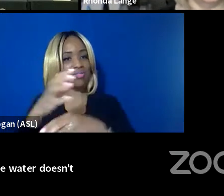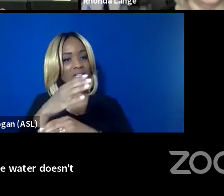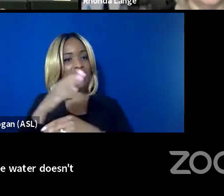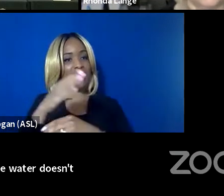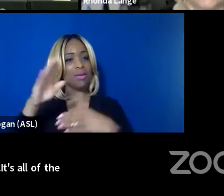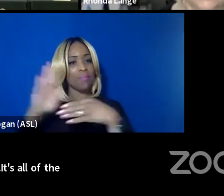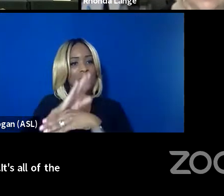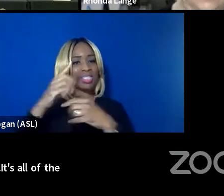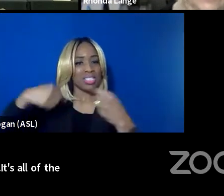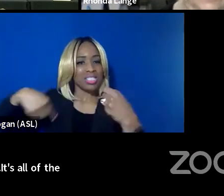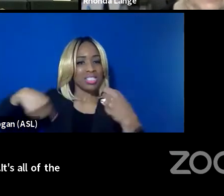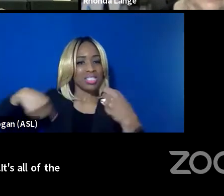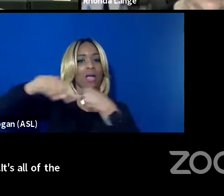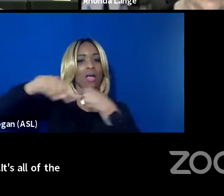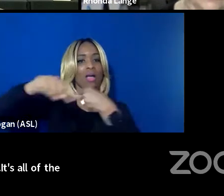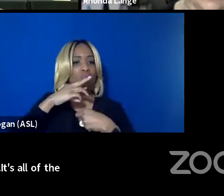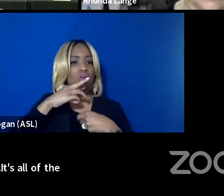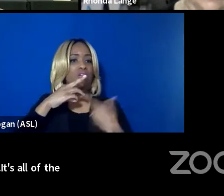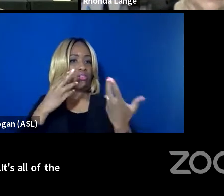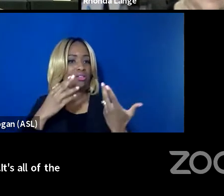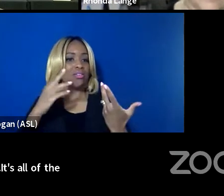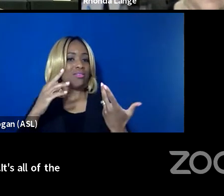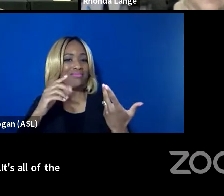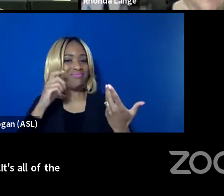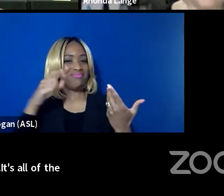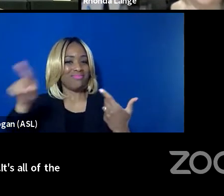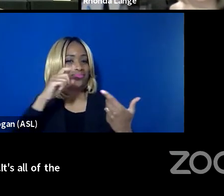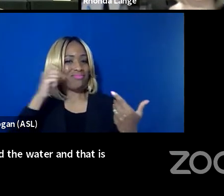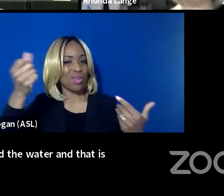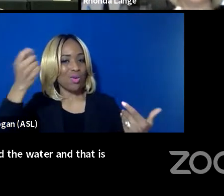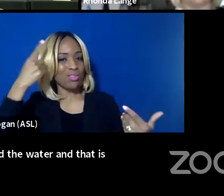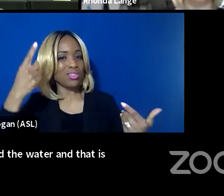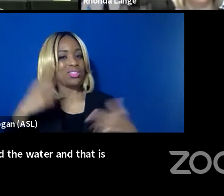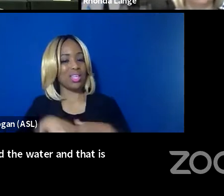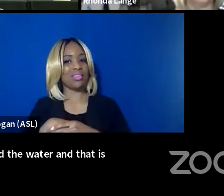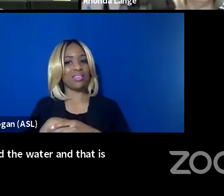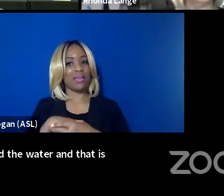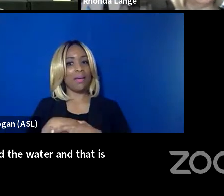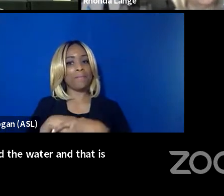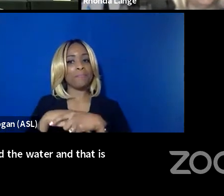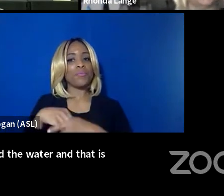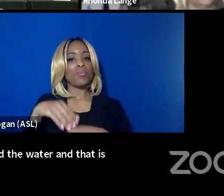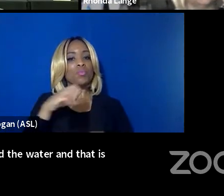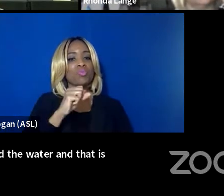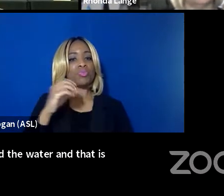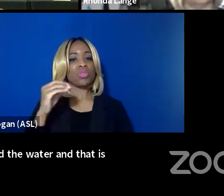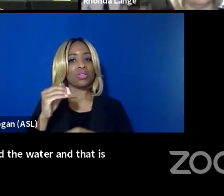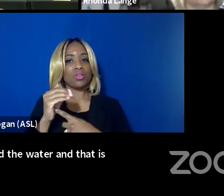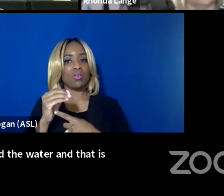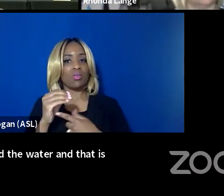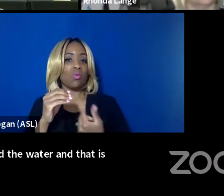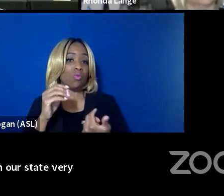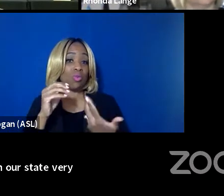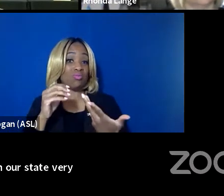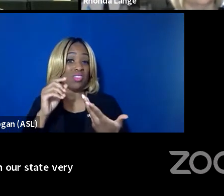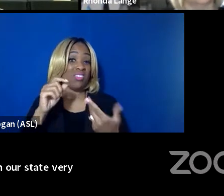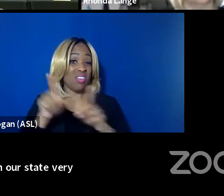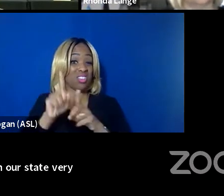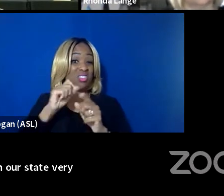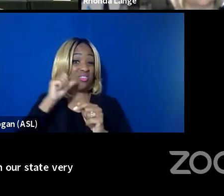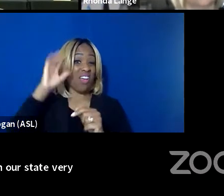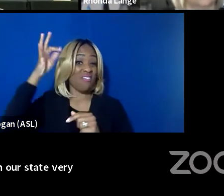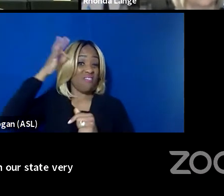businesses around the water. And that is just not recognized right now in our state very well, or not very well at the federal level.